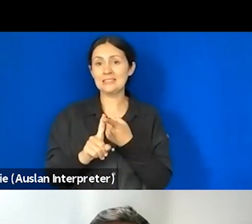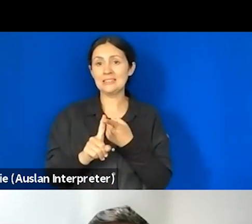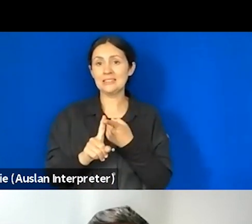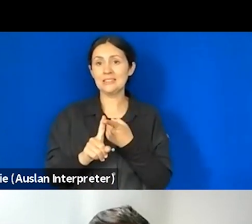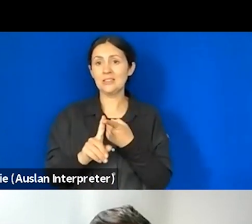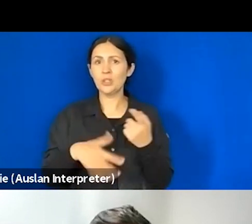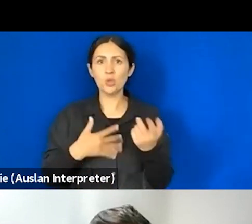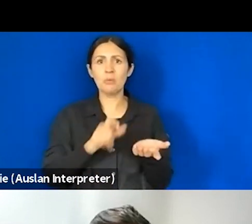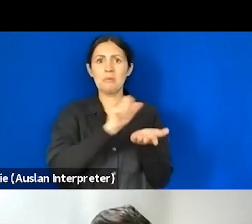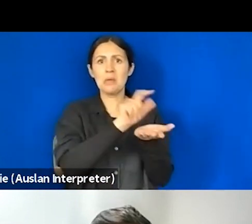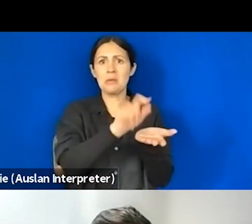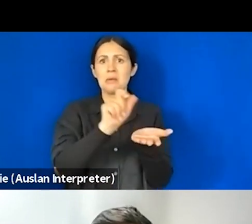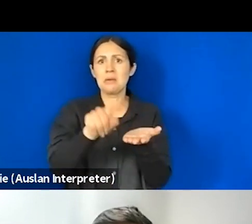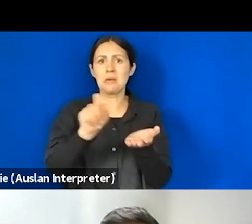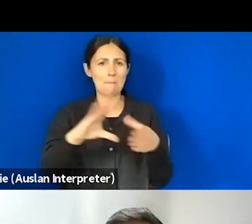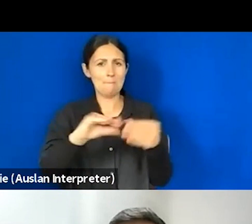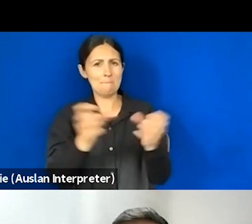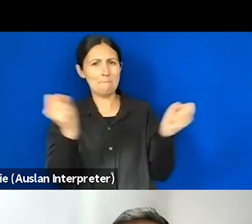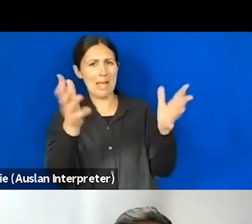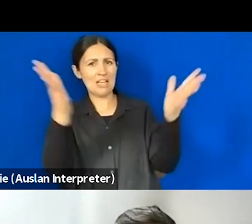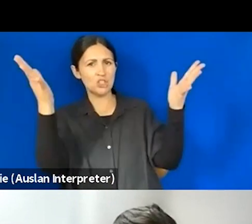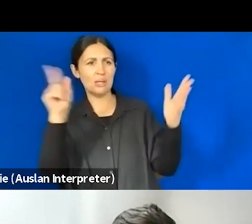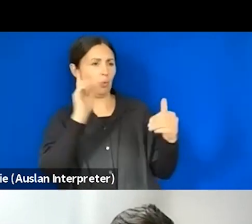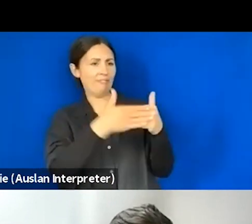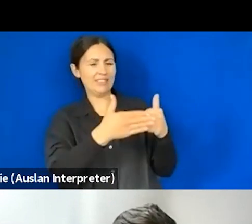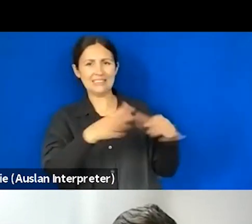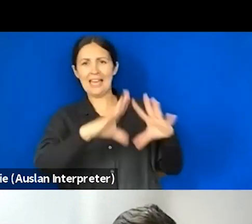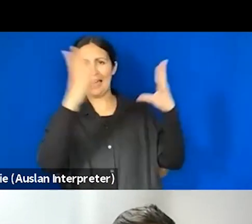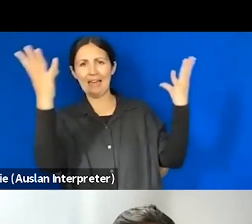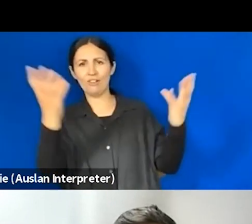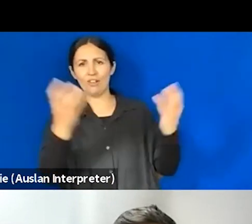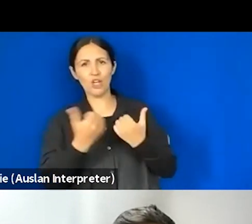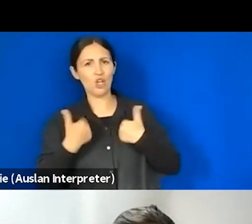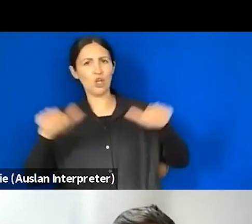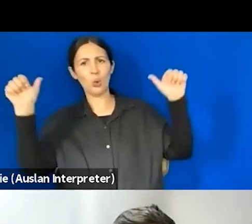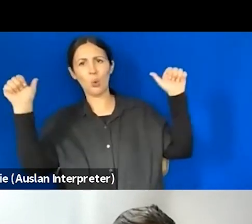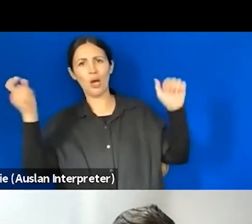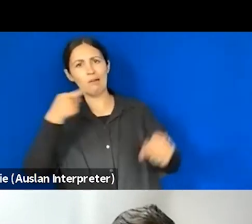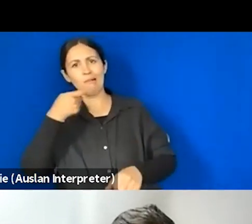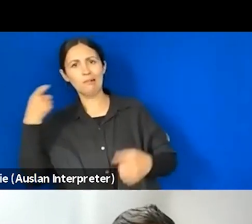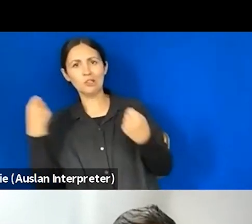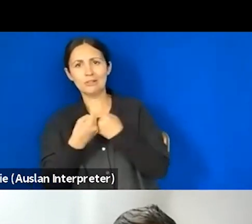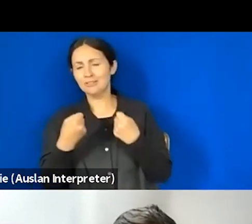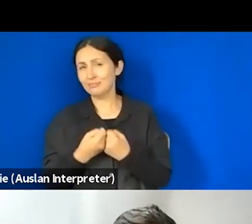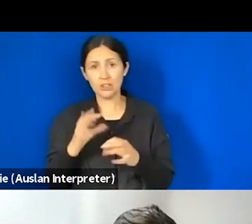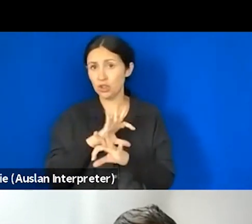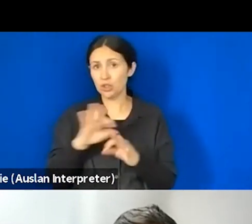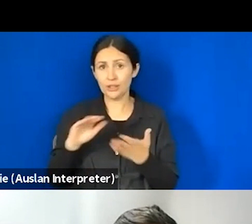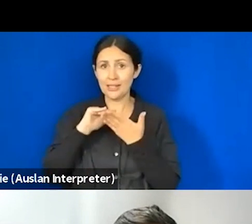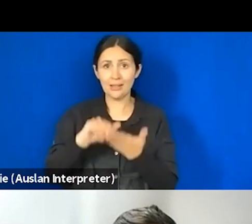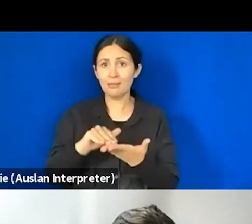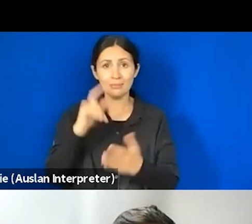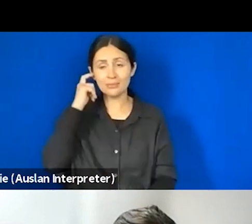persuading people that this is a magic bullet. The psychedelics are magic bullets to treat, you know, all psychiatric